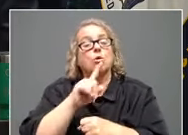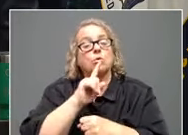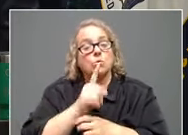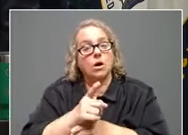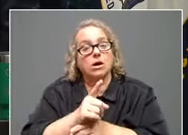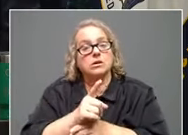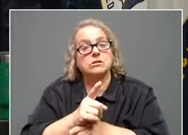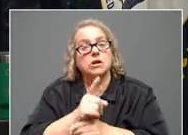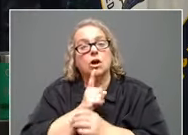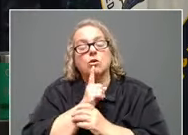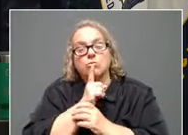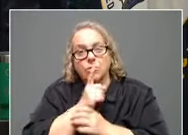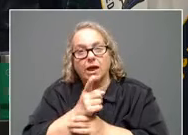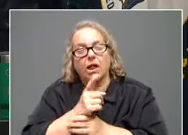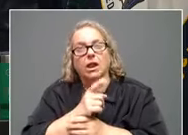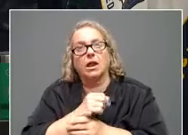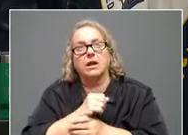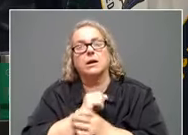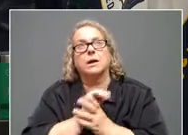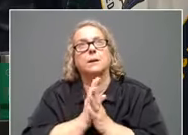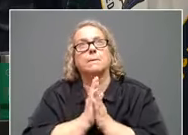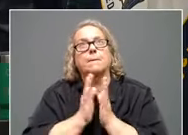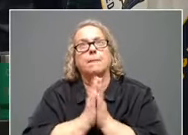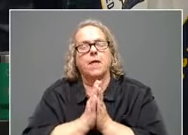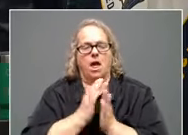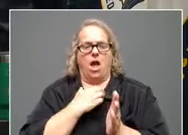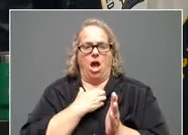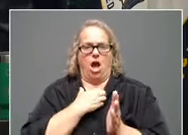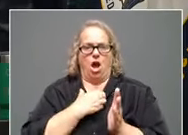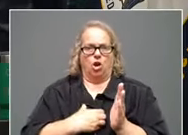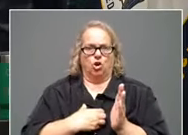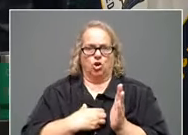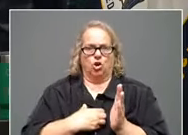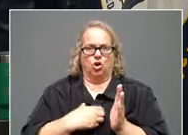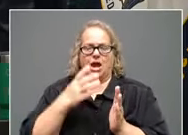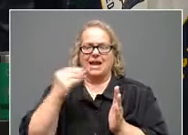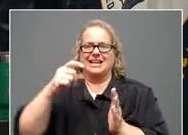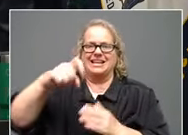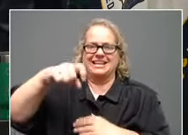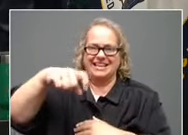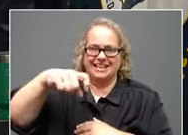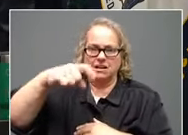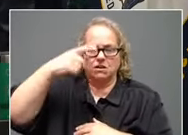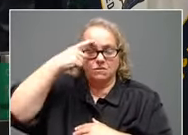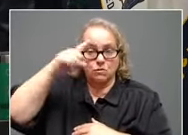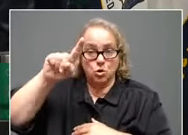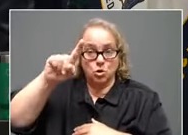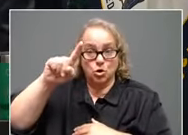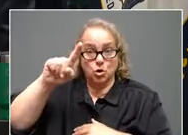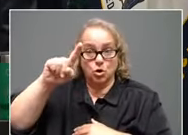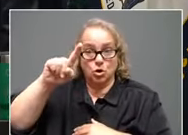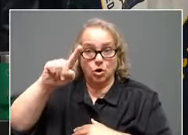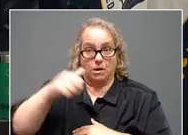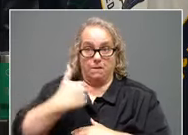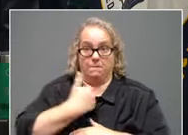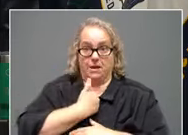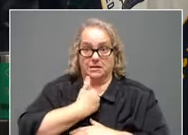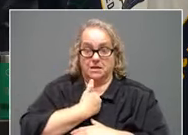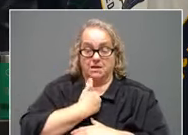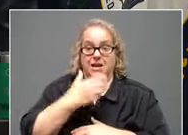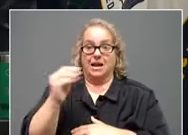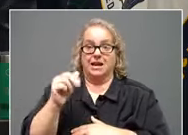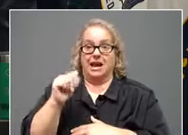real hunger and need for myself and the